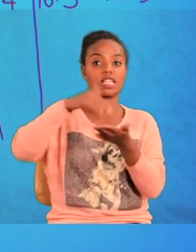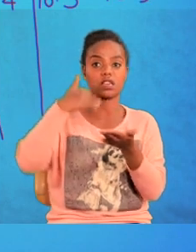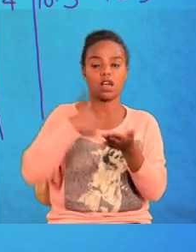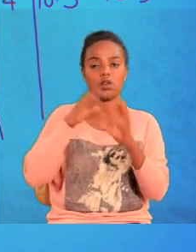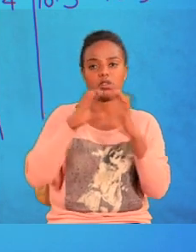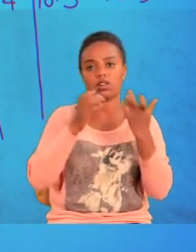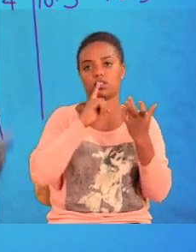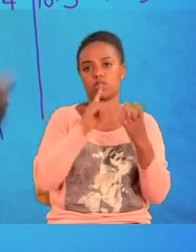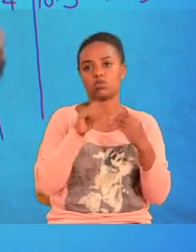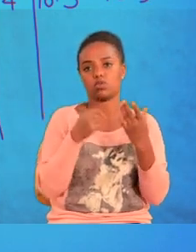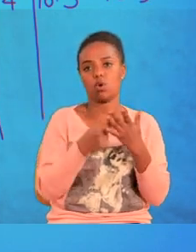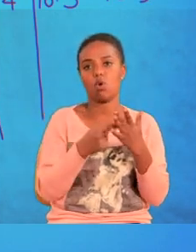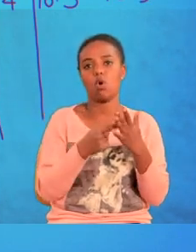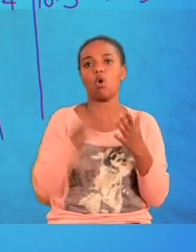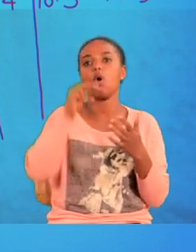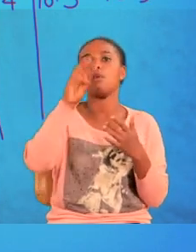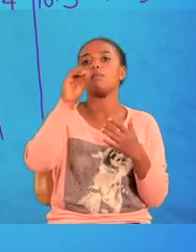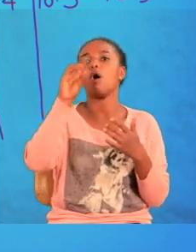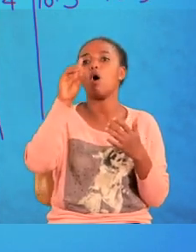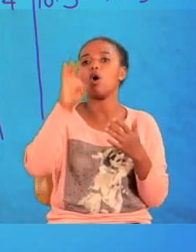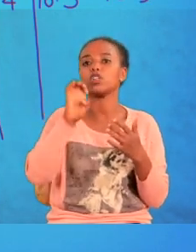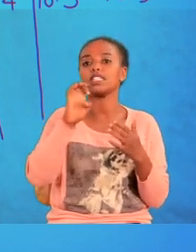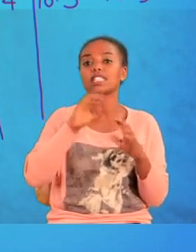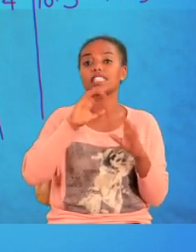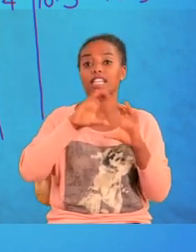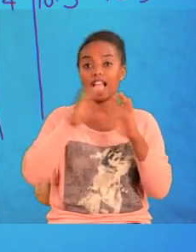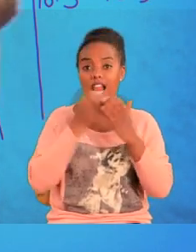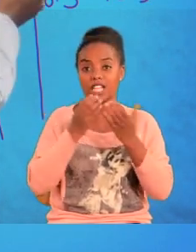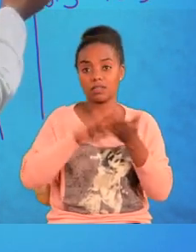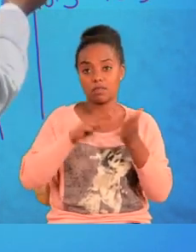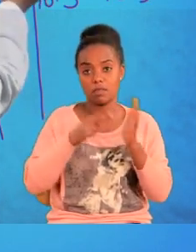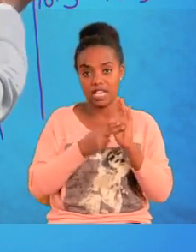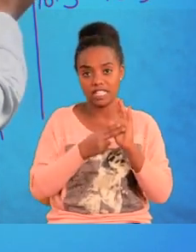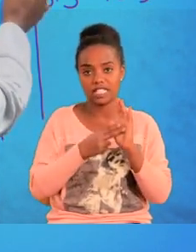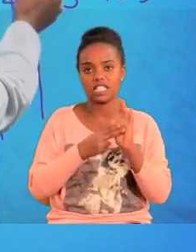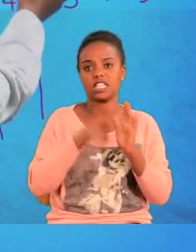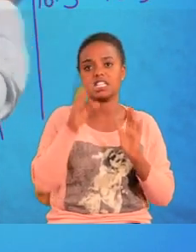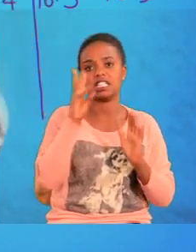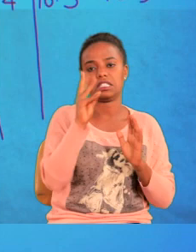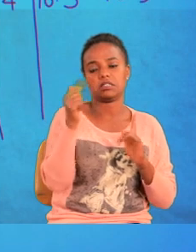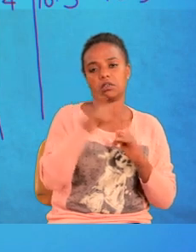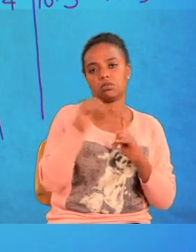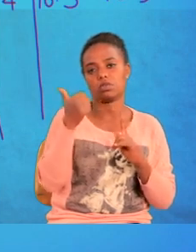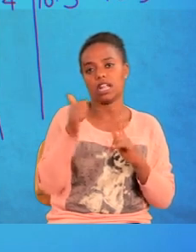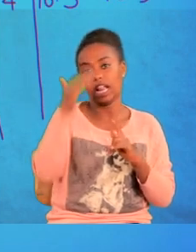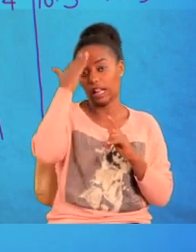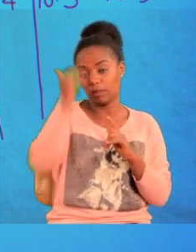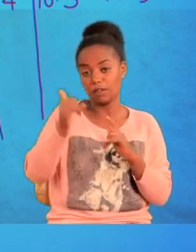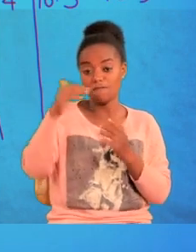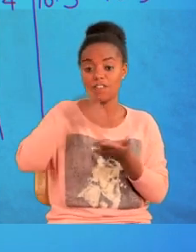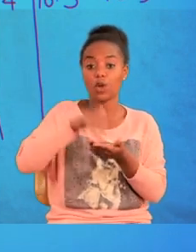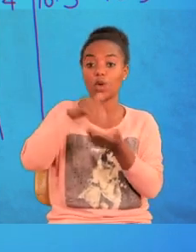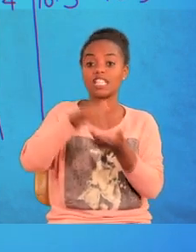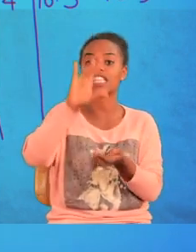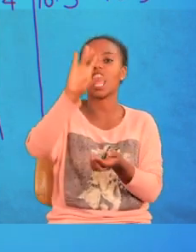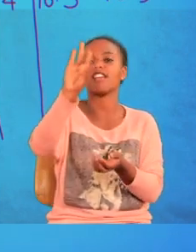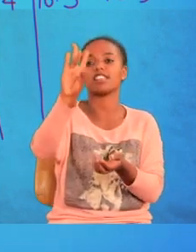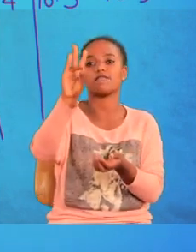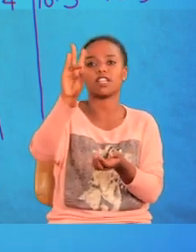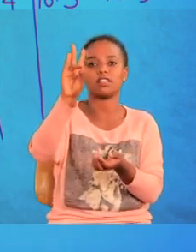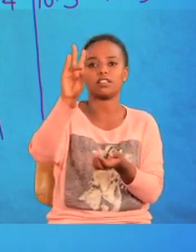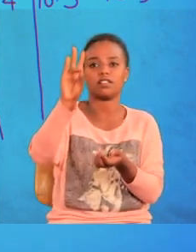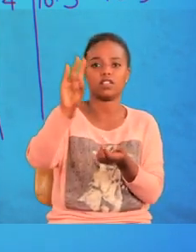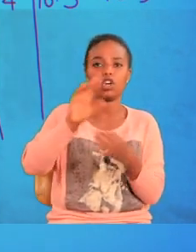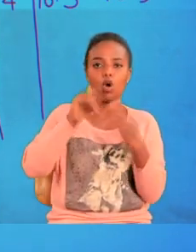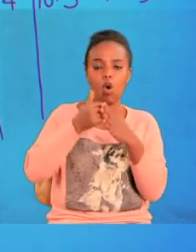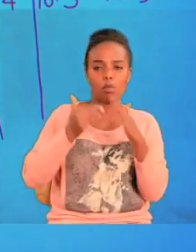So the modal class is this one because this frequency is 7. After